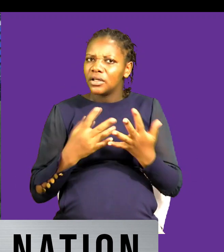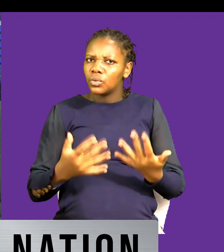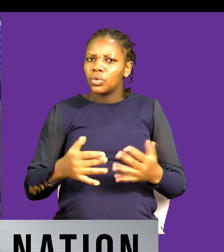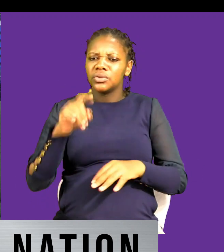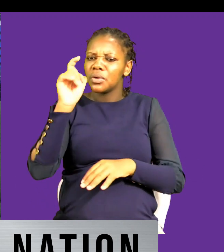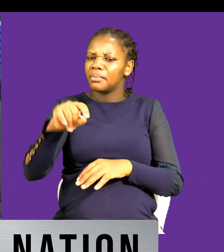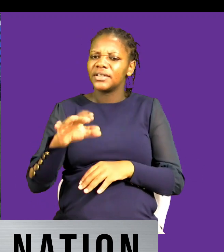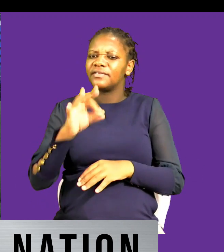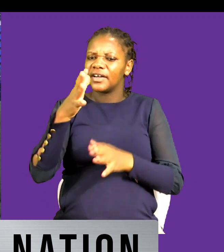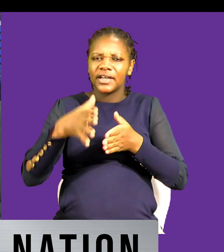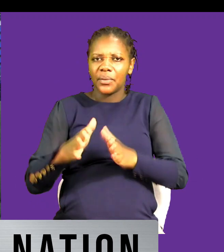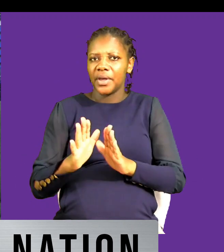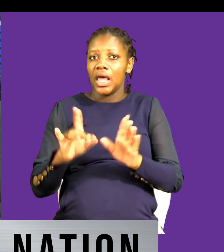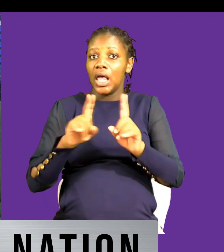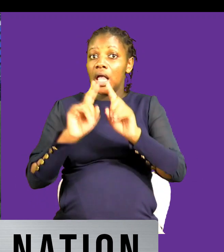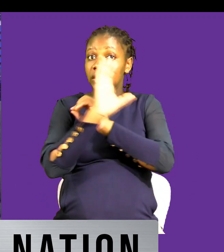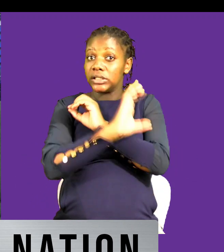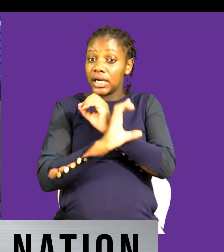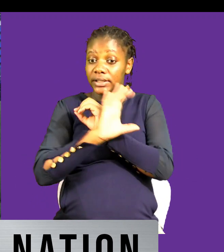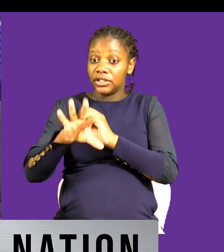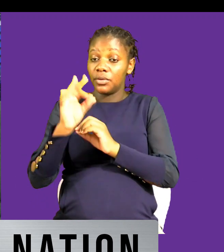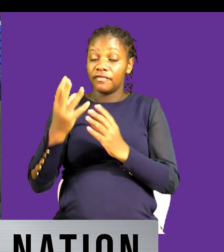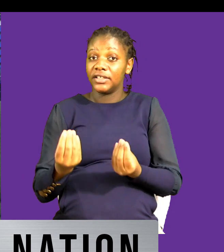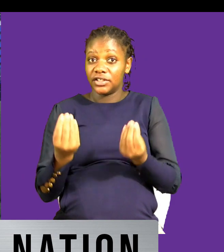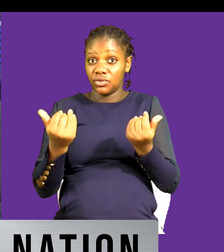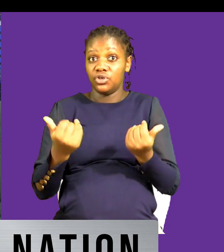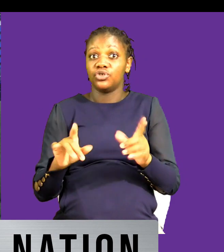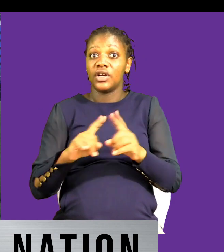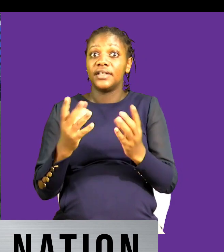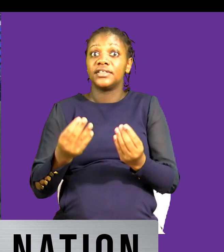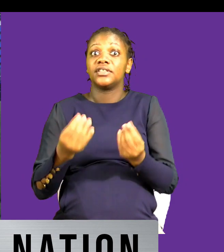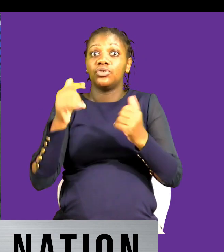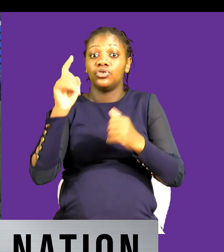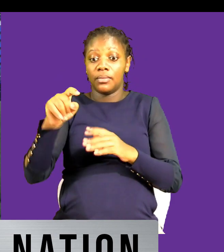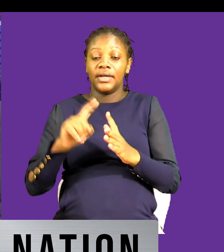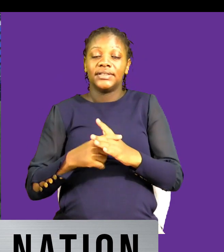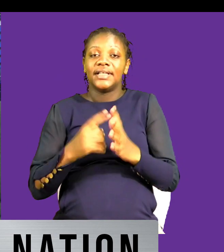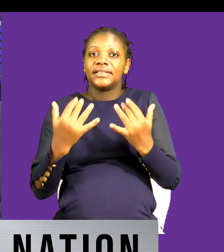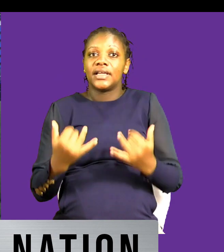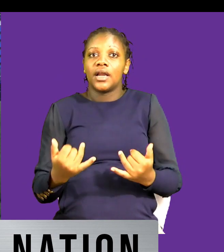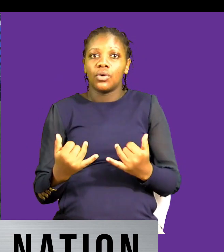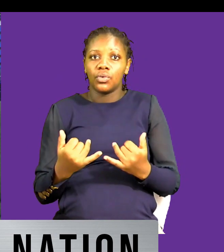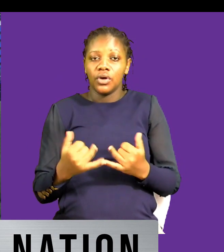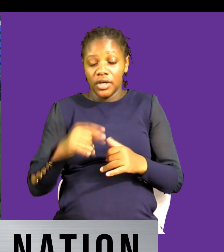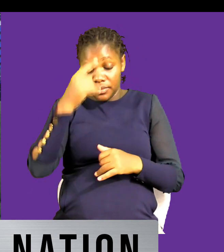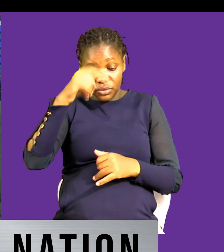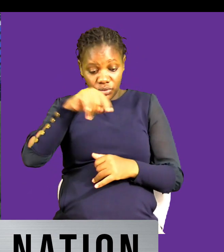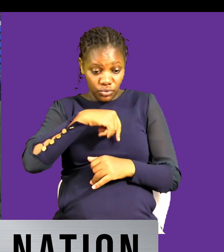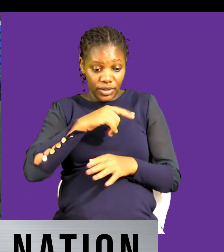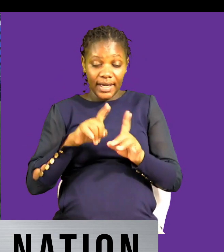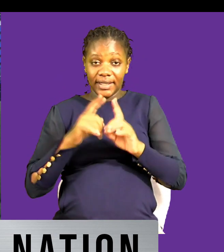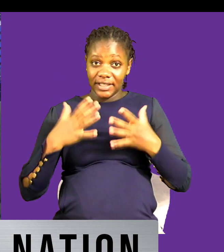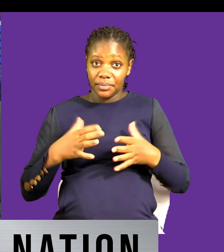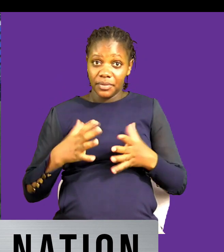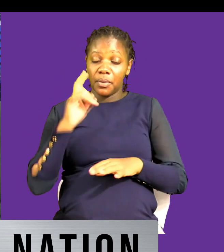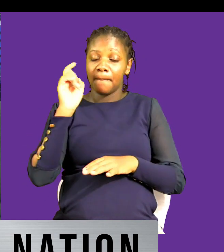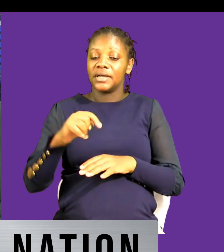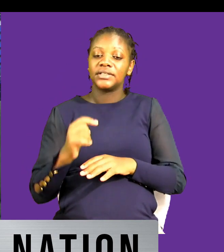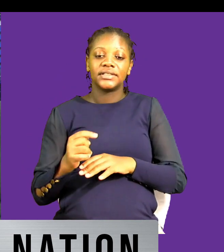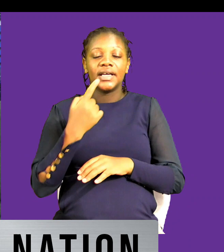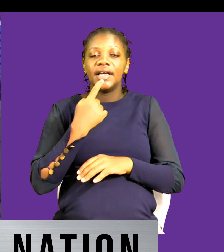that as a country we find a solution, and the solution must begin now, that we as a people also need to come and say